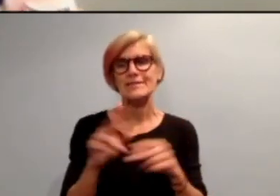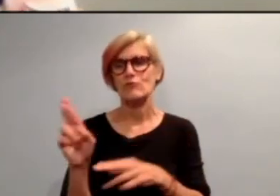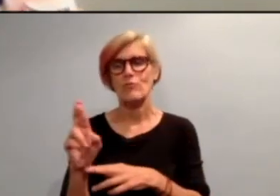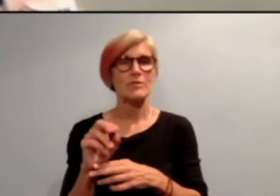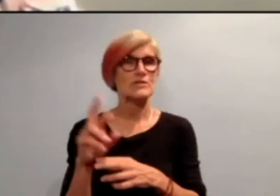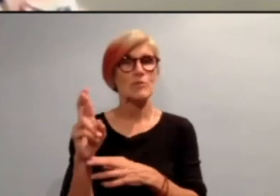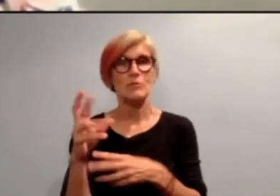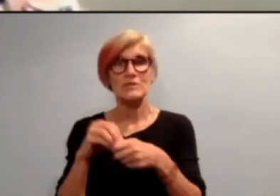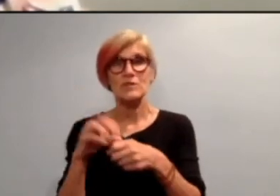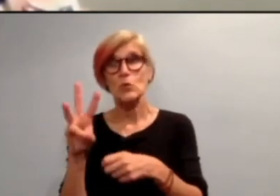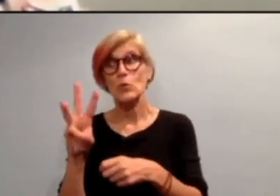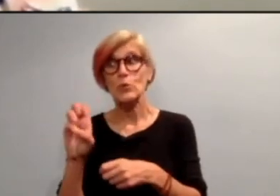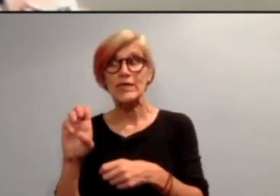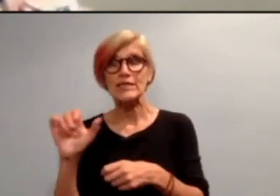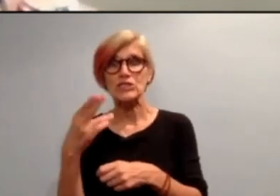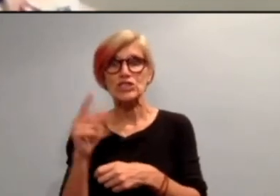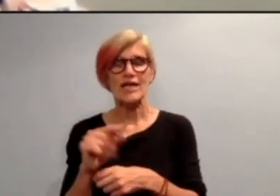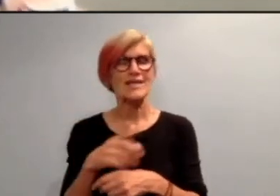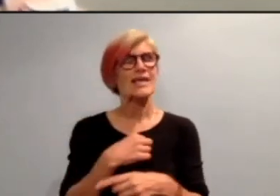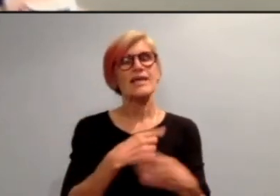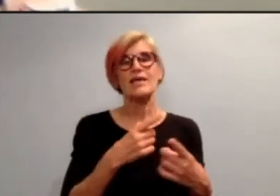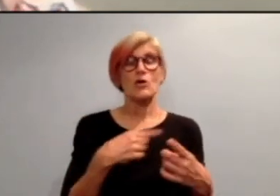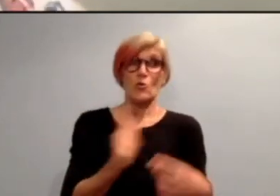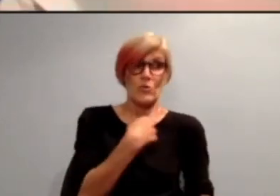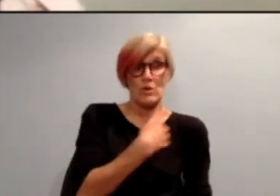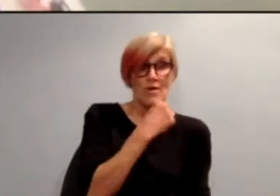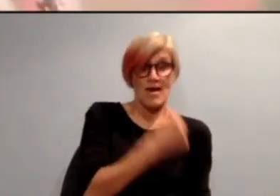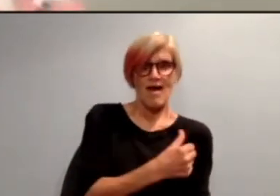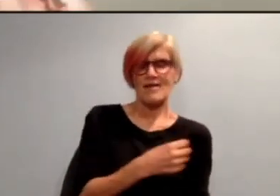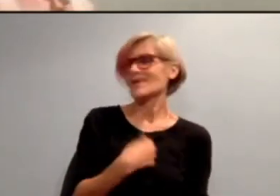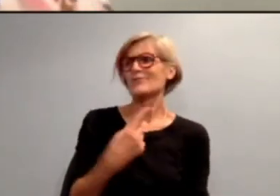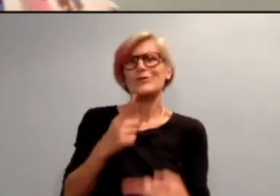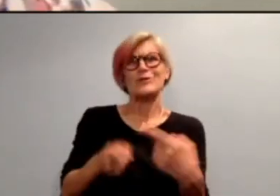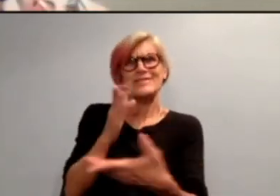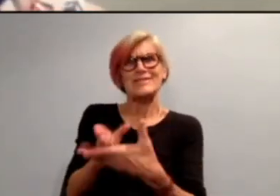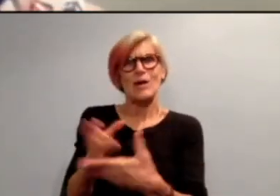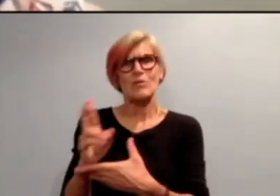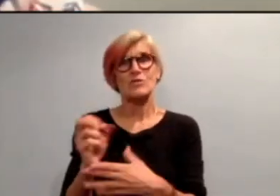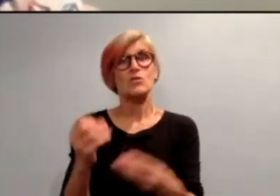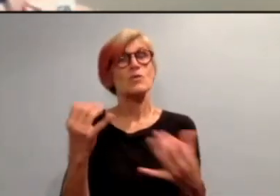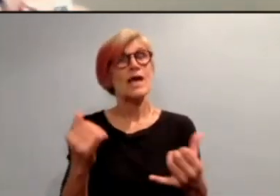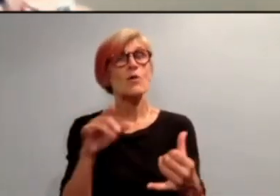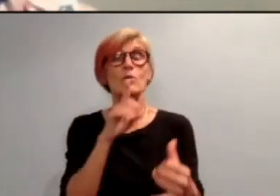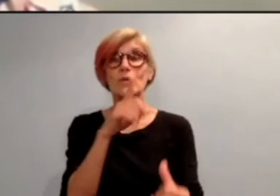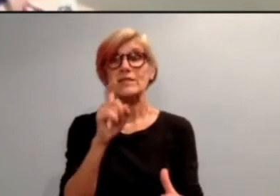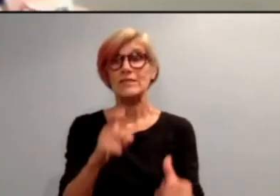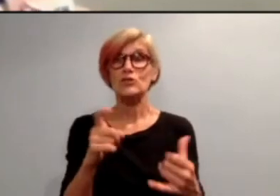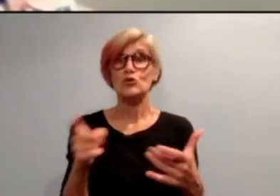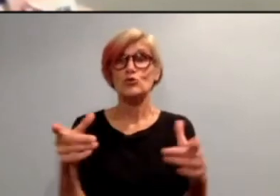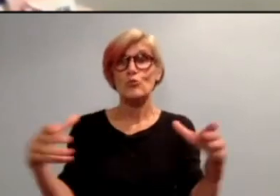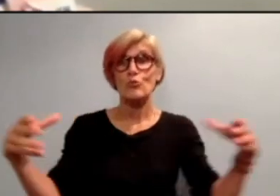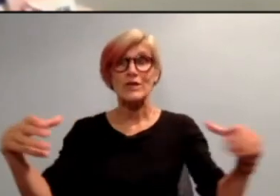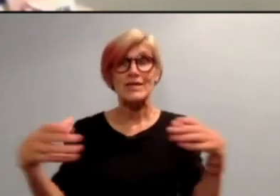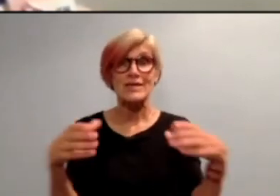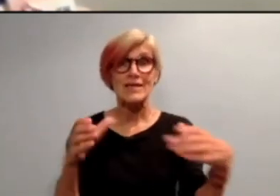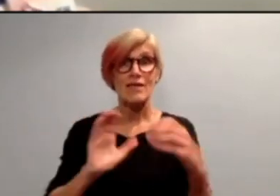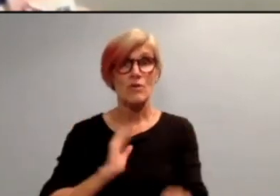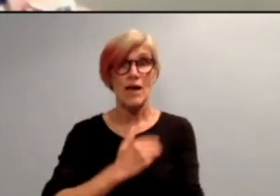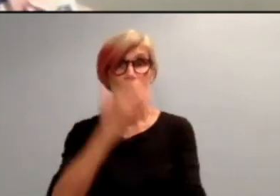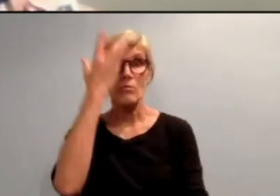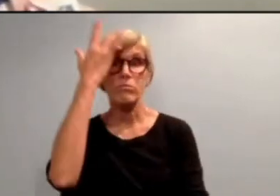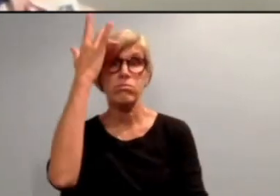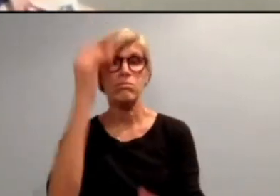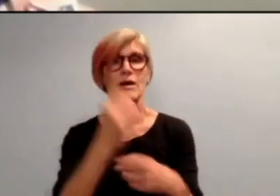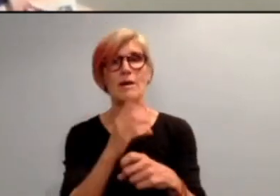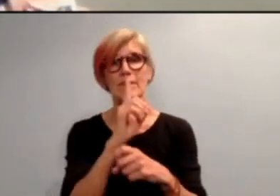were, and we weren't able to stop them. So now we must really kind of bring the brain trust together and make sure that we're properly communicating